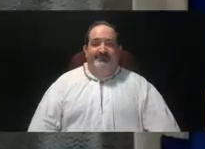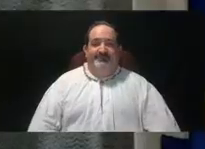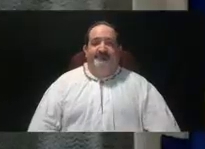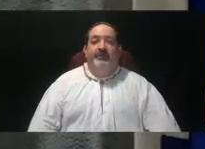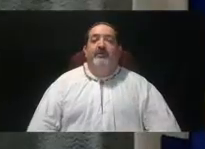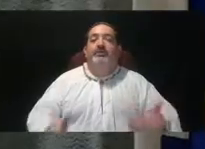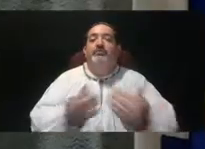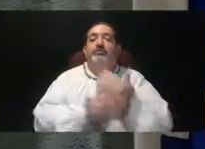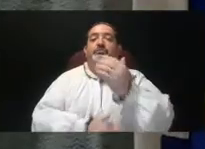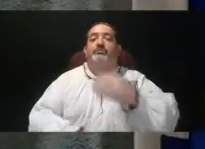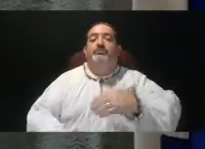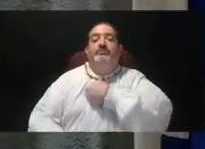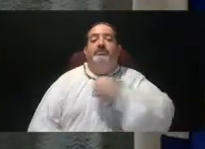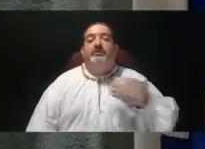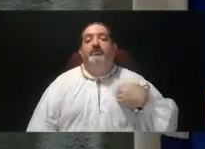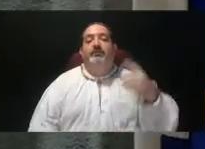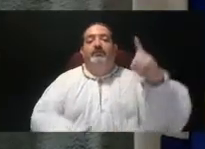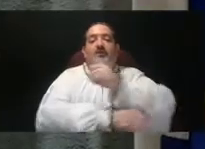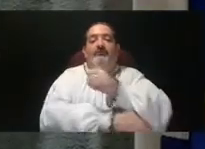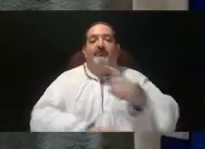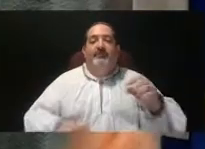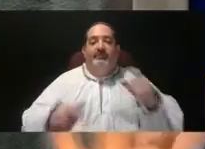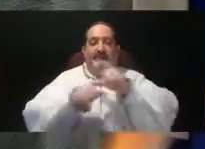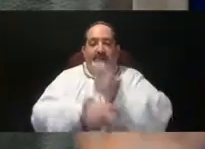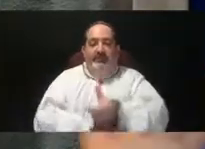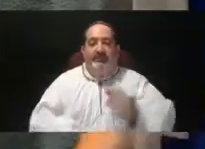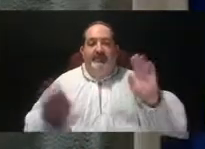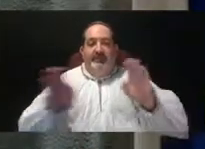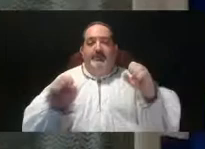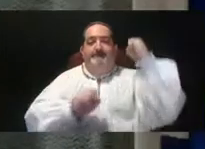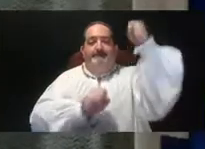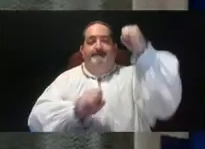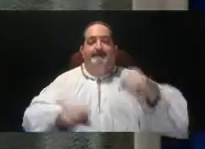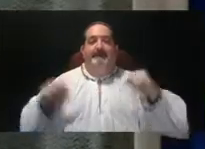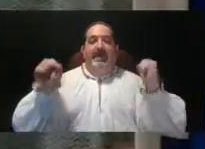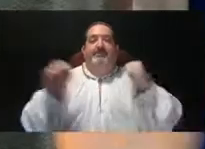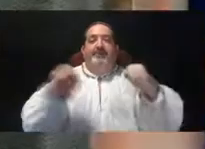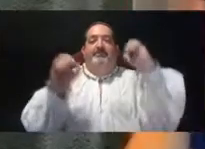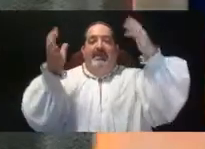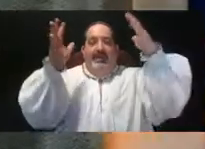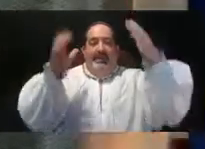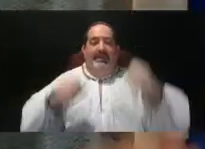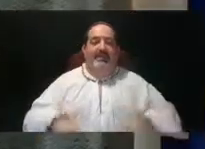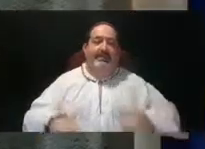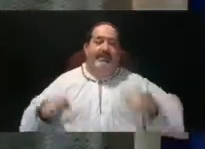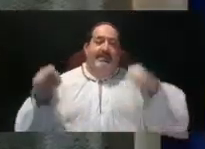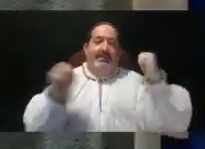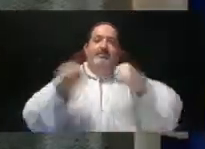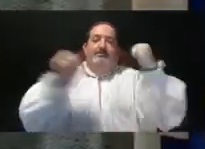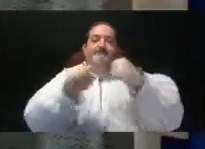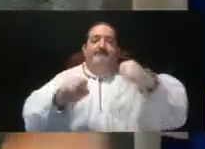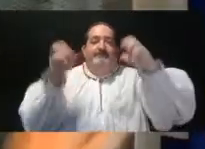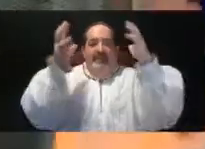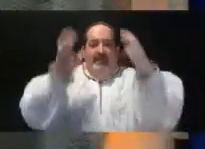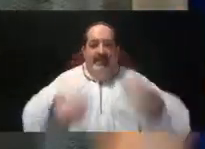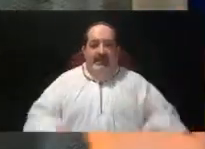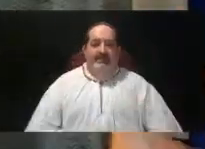For the newest companion of the Dolphin of Caid, hip hip, hip hip, hip hip.